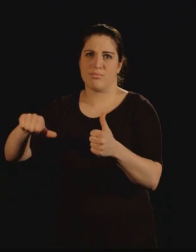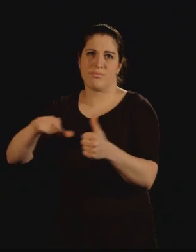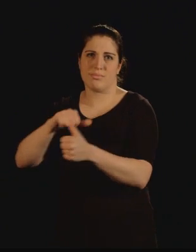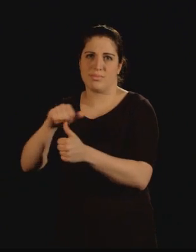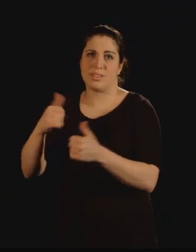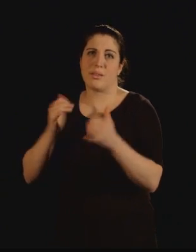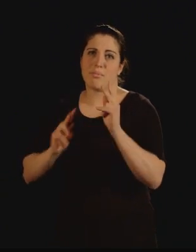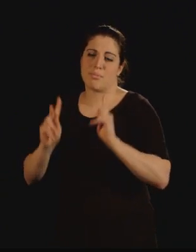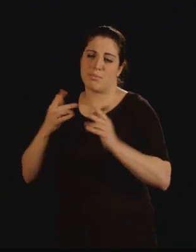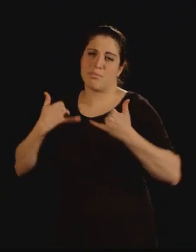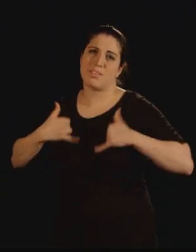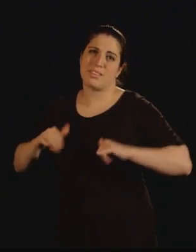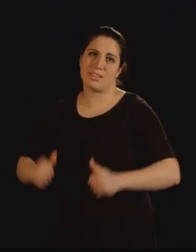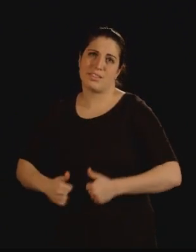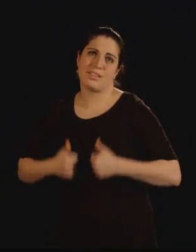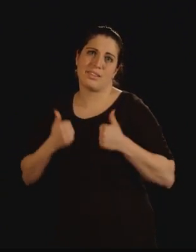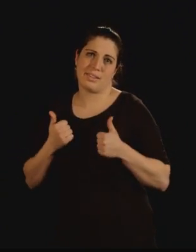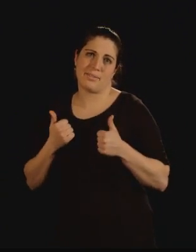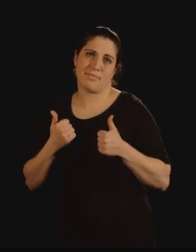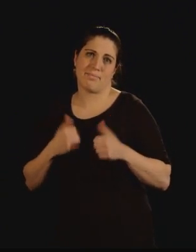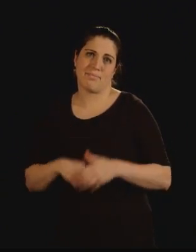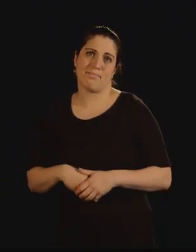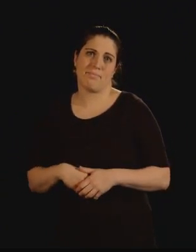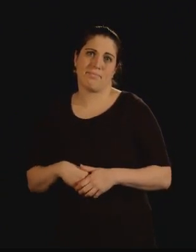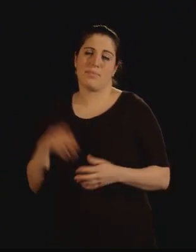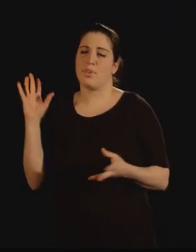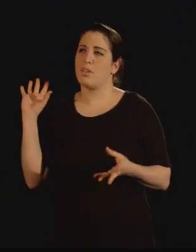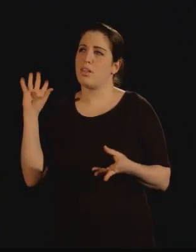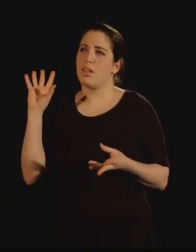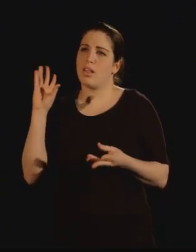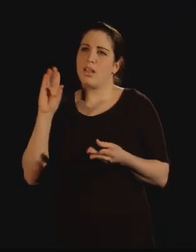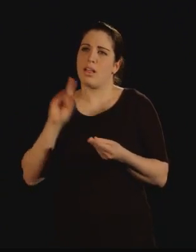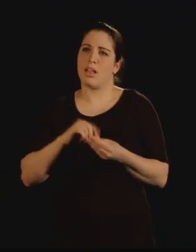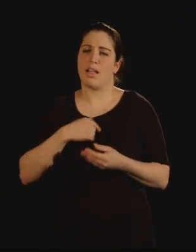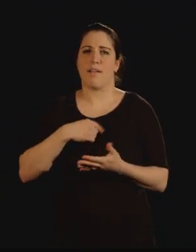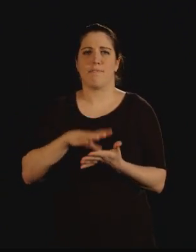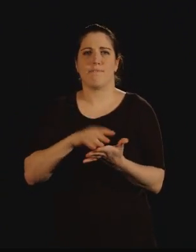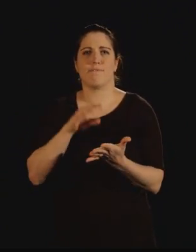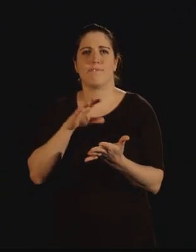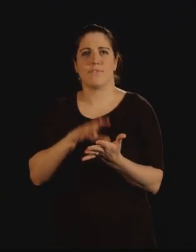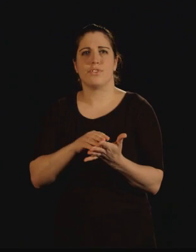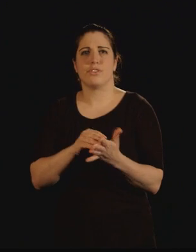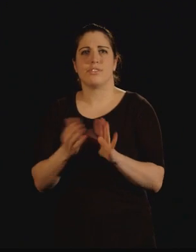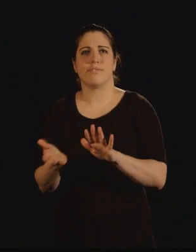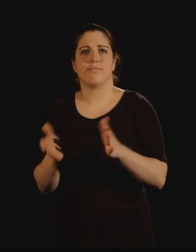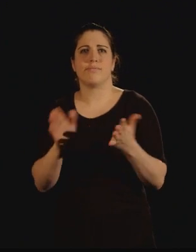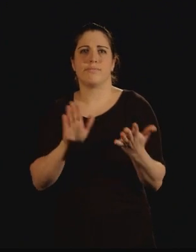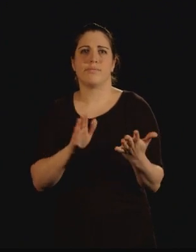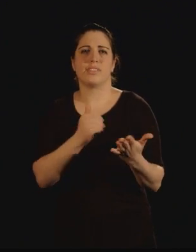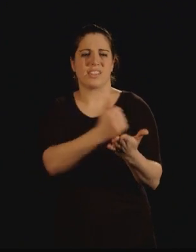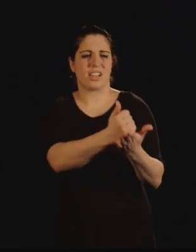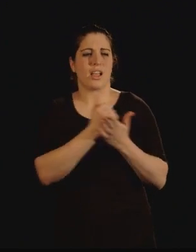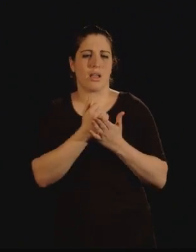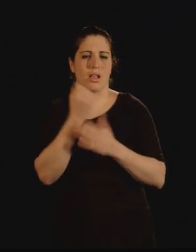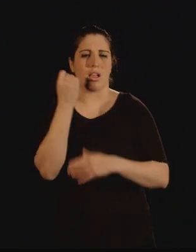dead. Over the years, I've learned death is here to teach us about